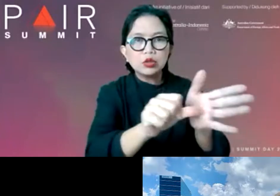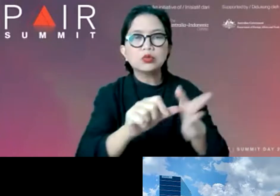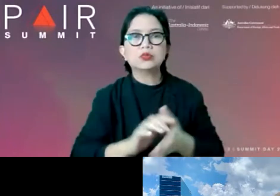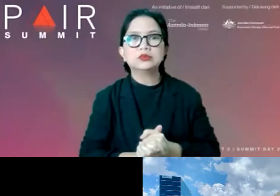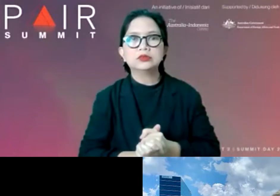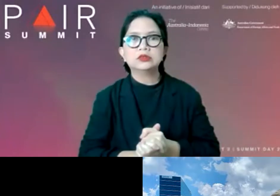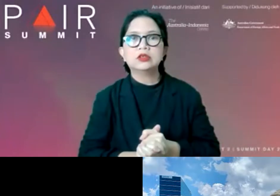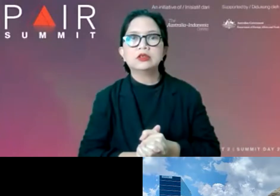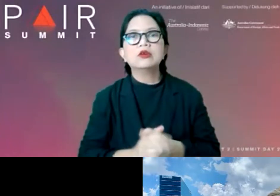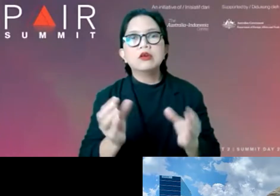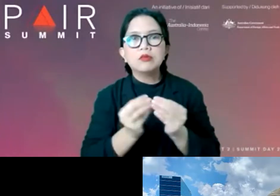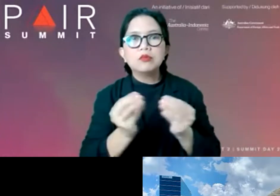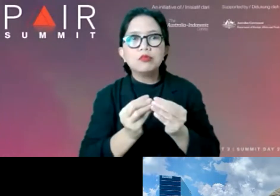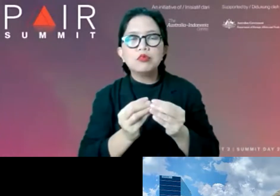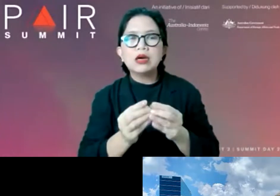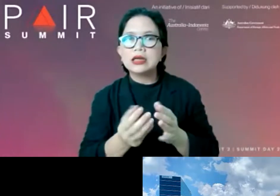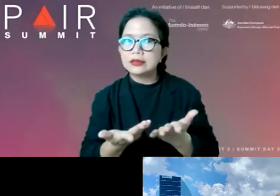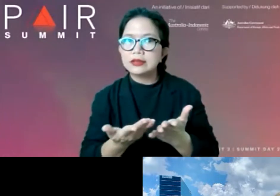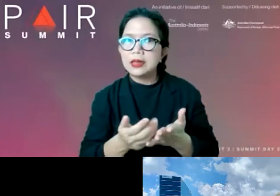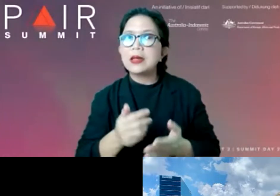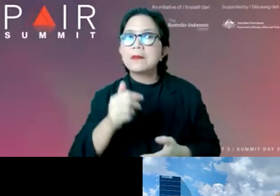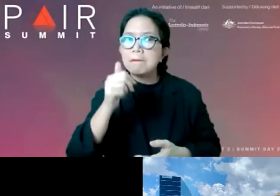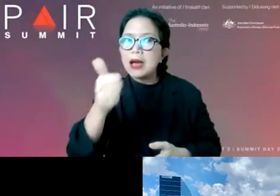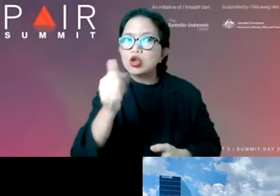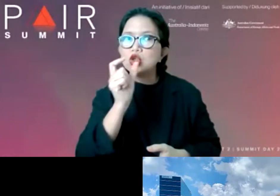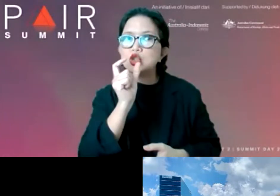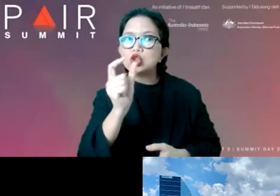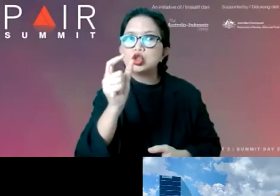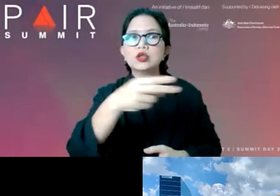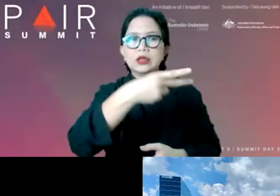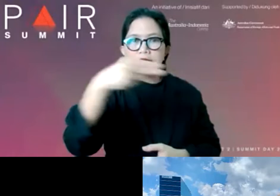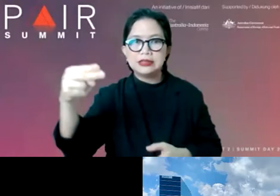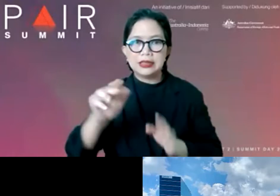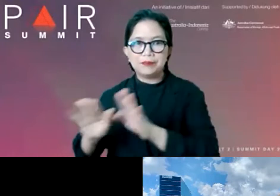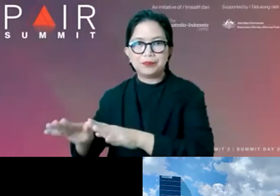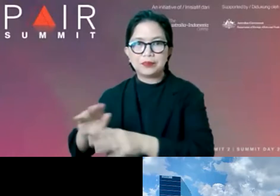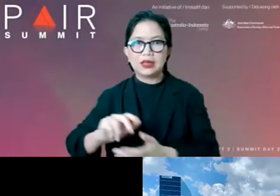instance? Thanks, Ellen. Yeah, it's a vexed question.